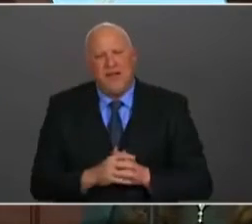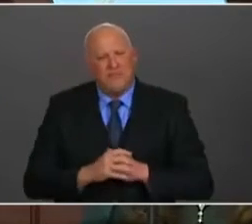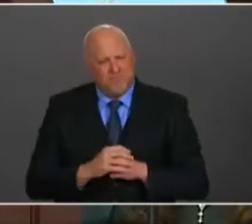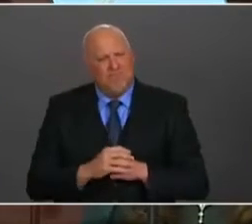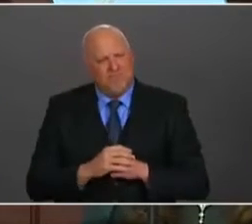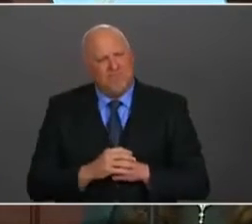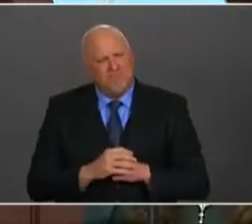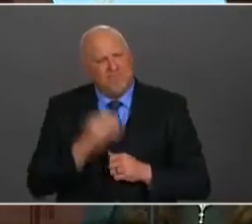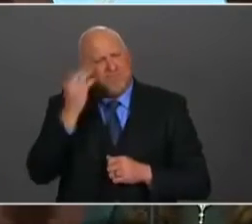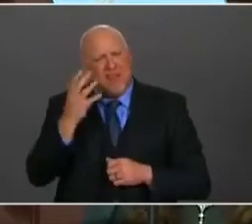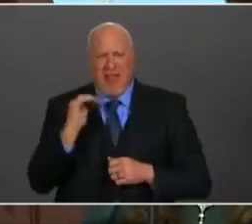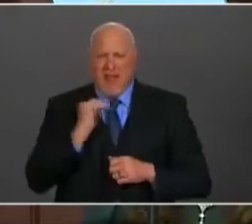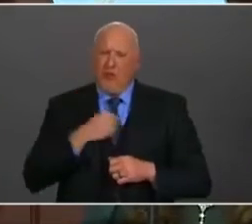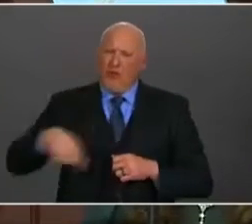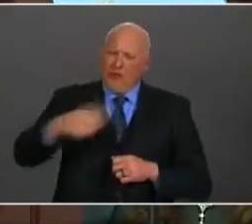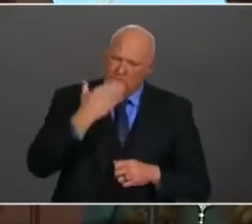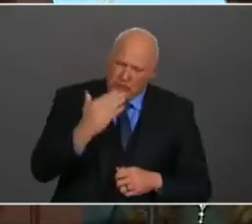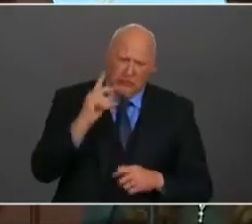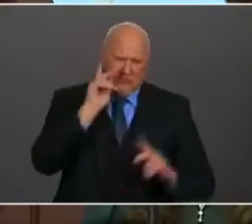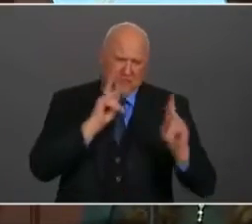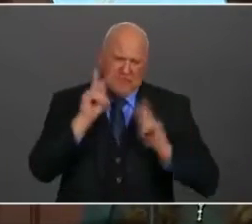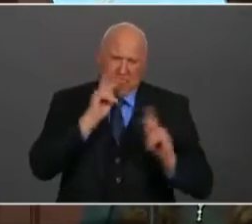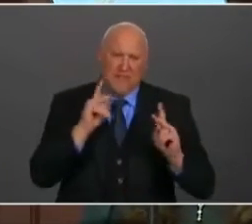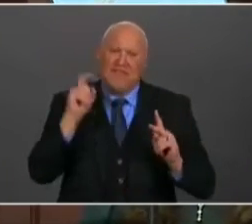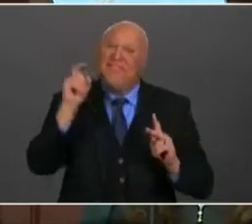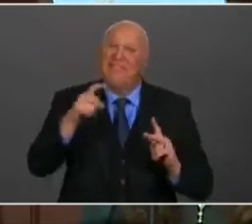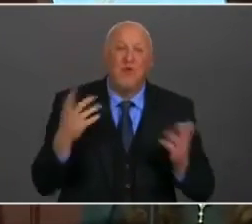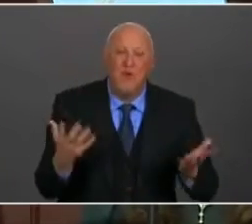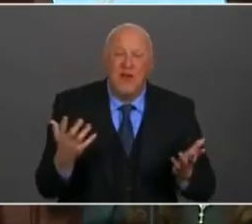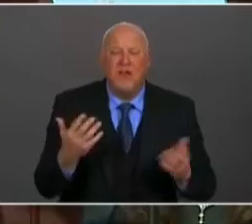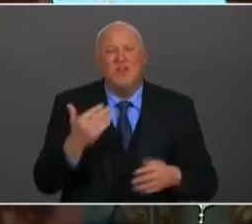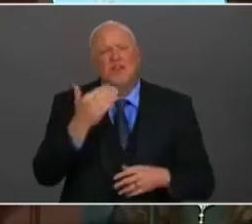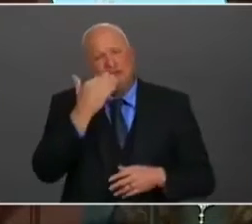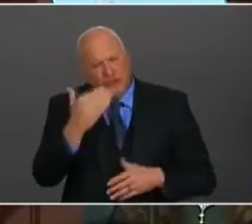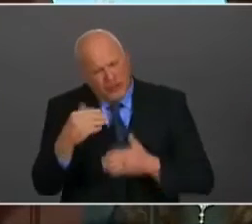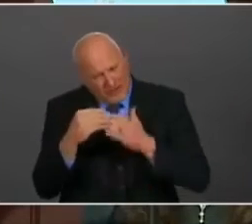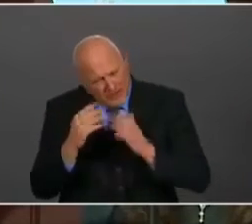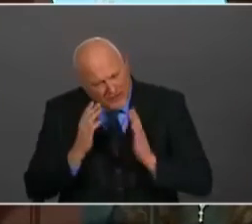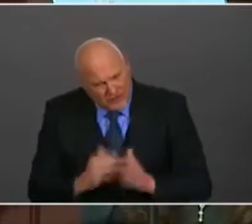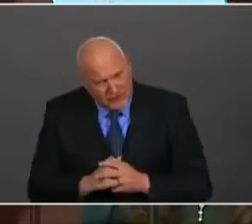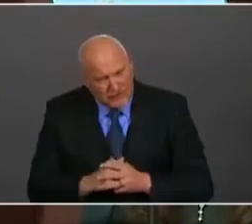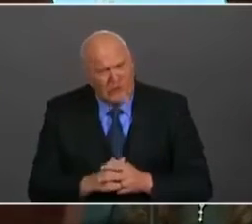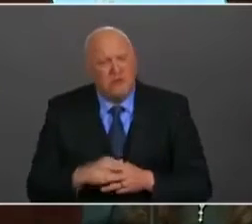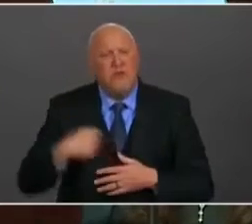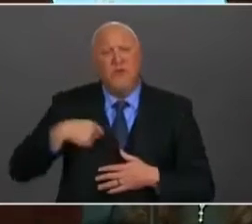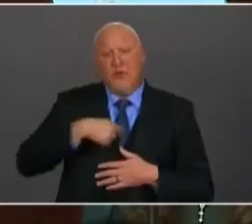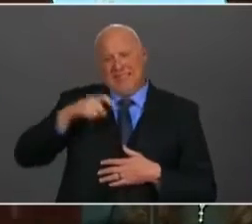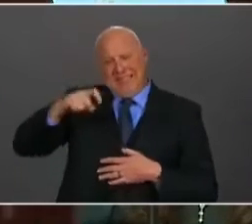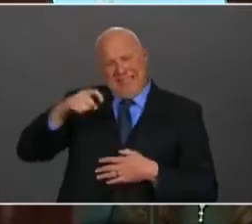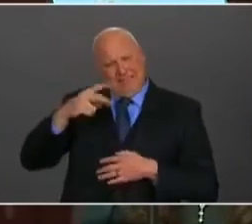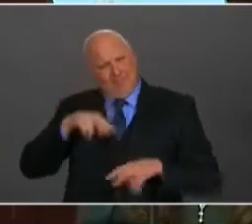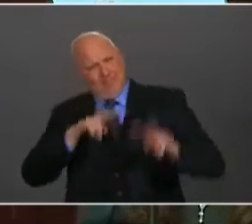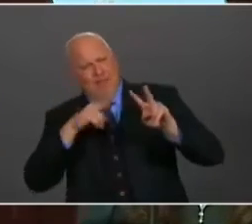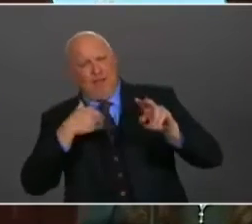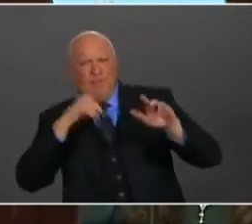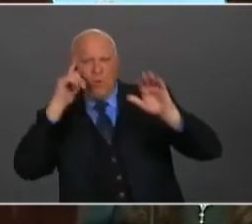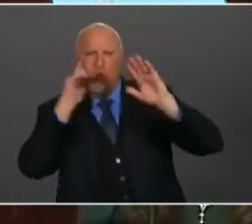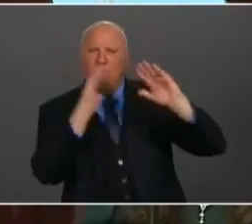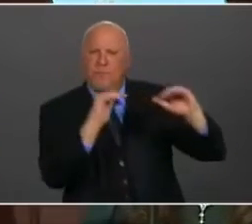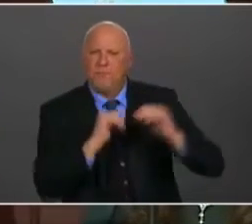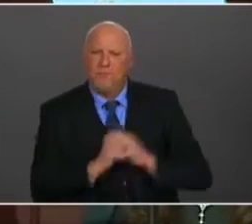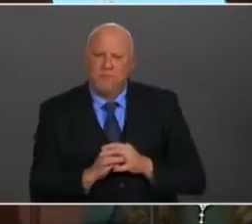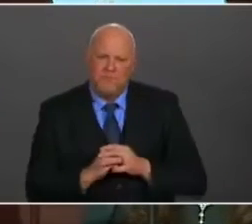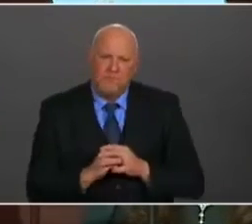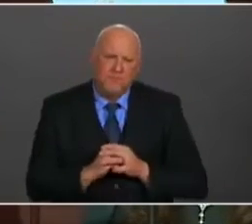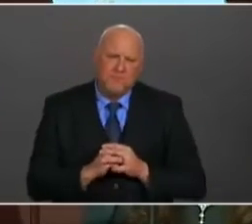in desperate search for leadership, a desperate search for hope. In past generations as Americans,